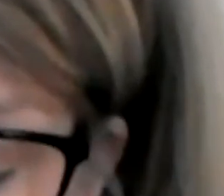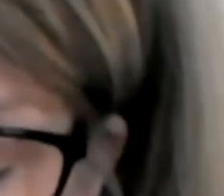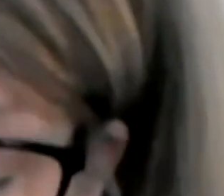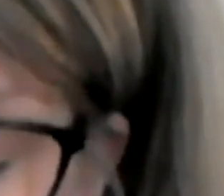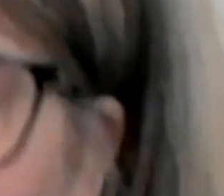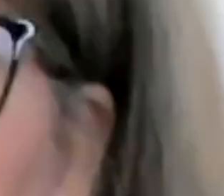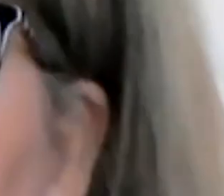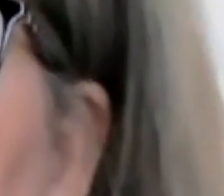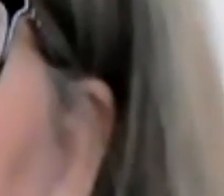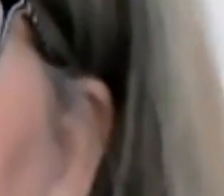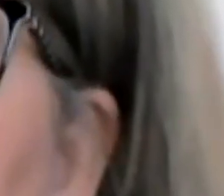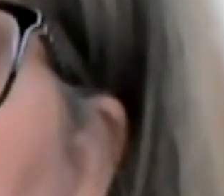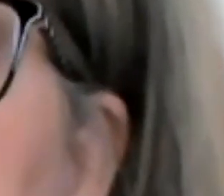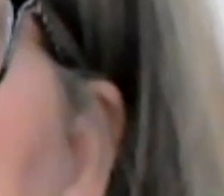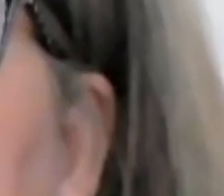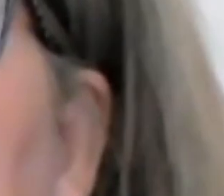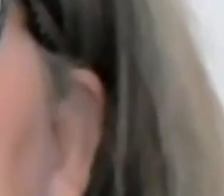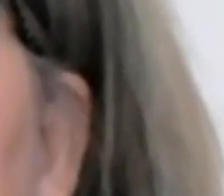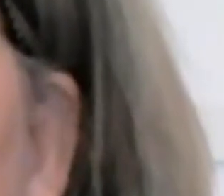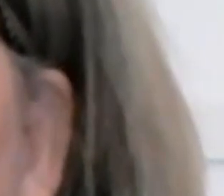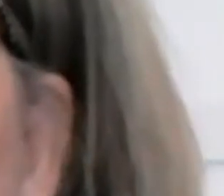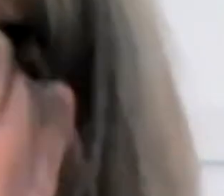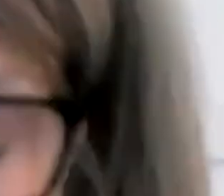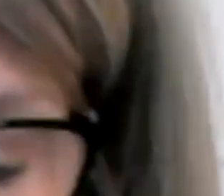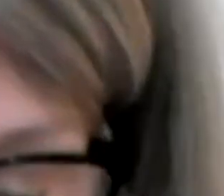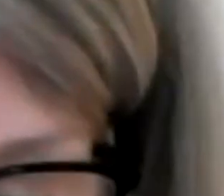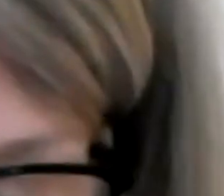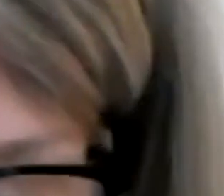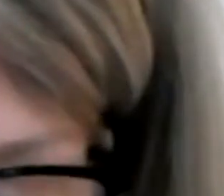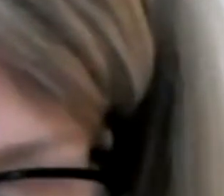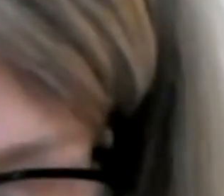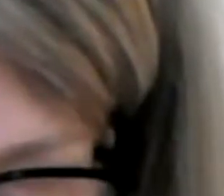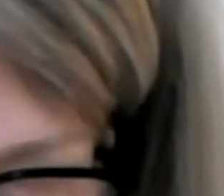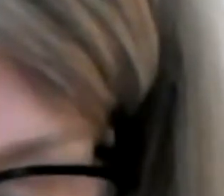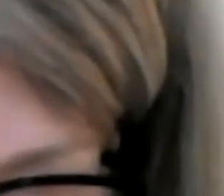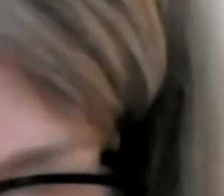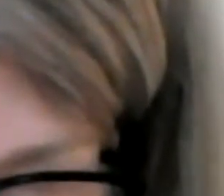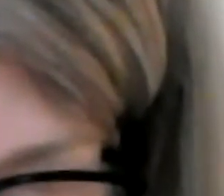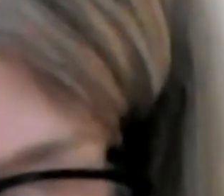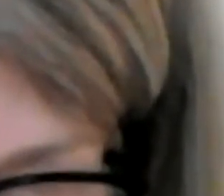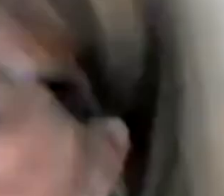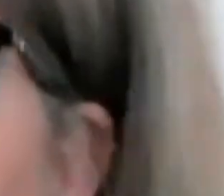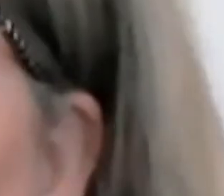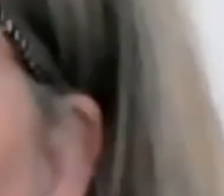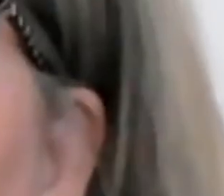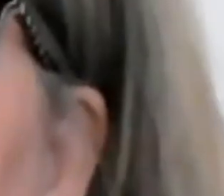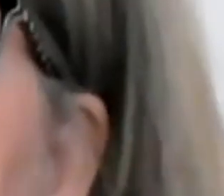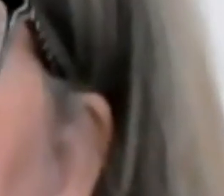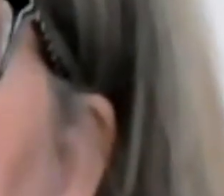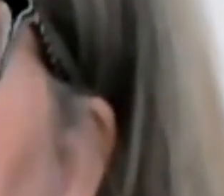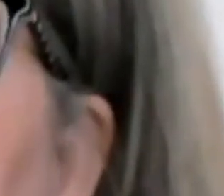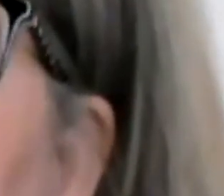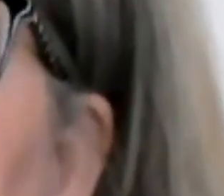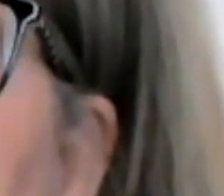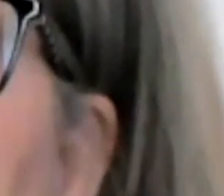into short, medium, and long term together. And that is an awesome way to get